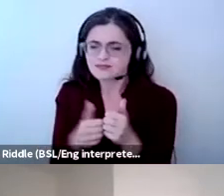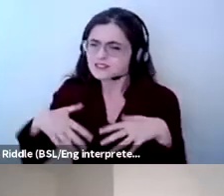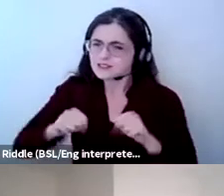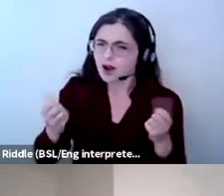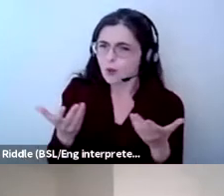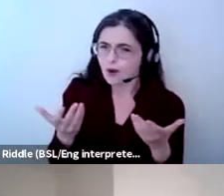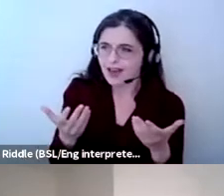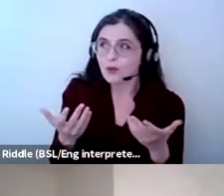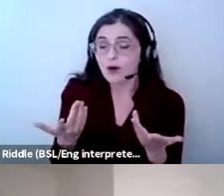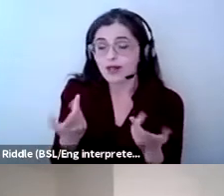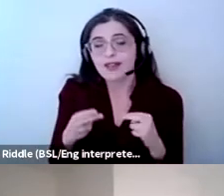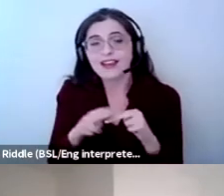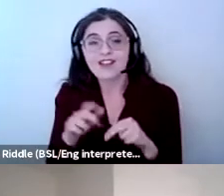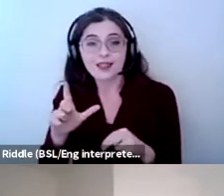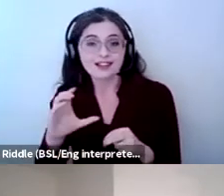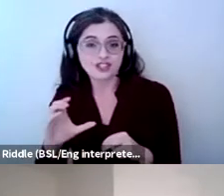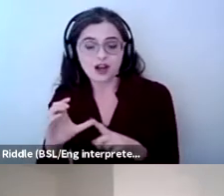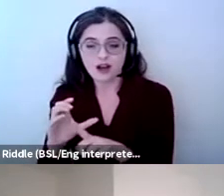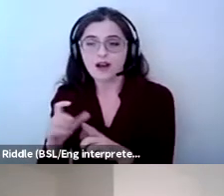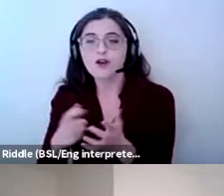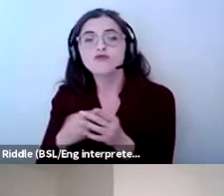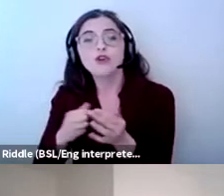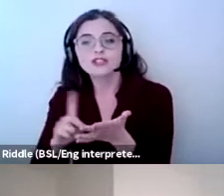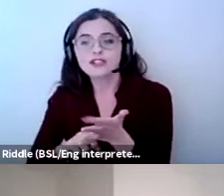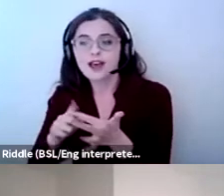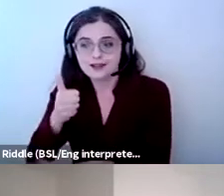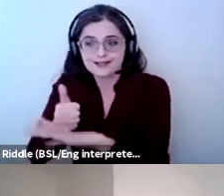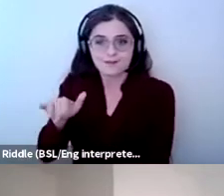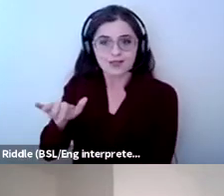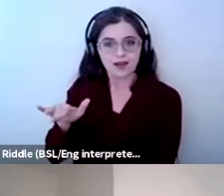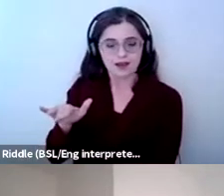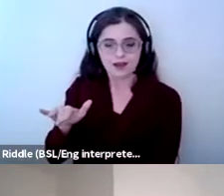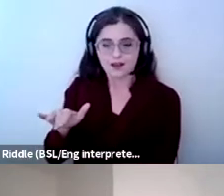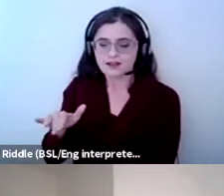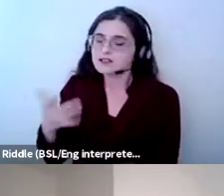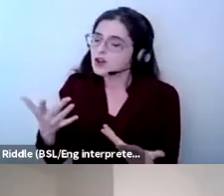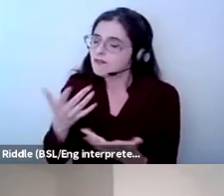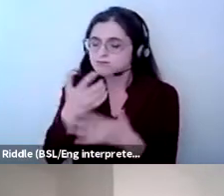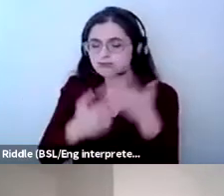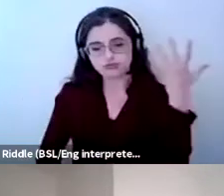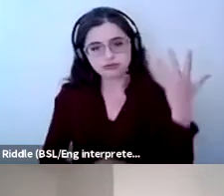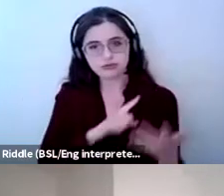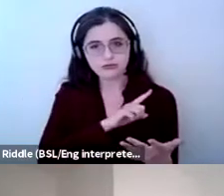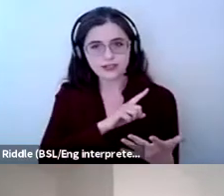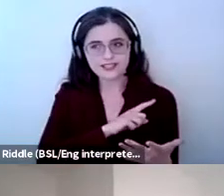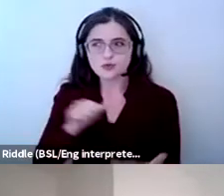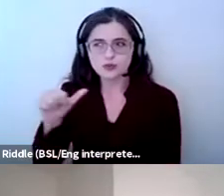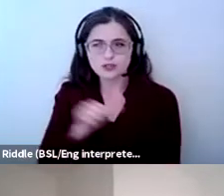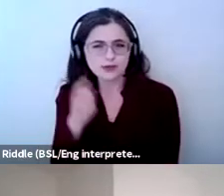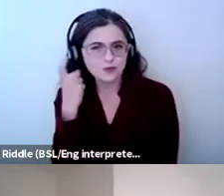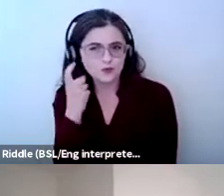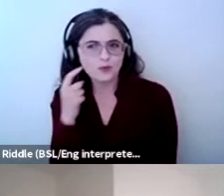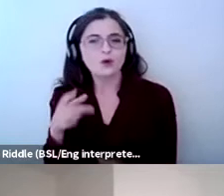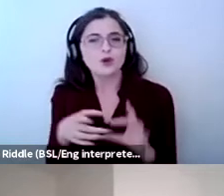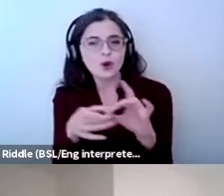you're joining us from Lancashire, in Rochdale. So for all these reasons, cooperatives deserve our attention as we seek